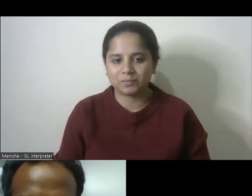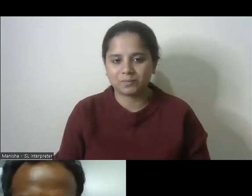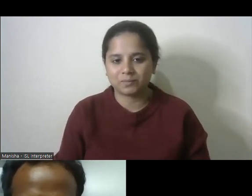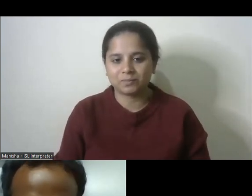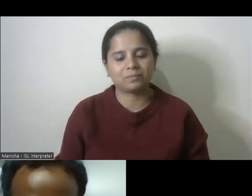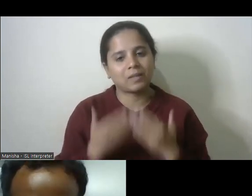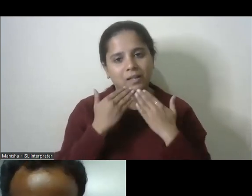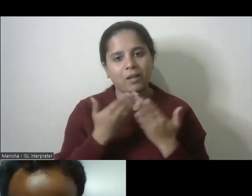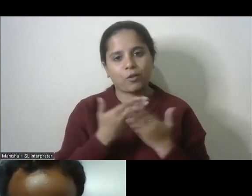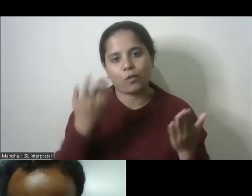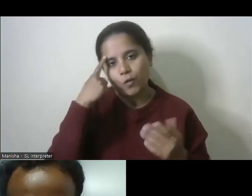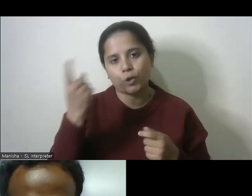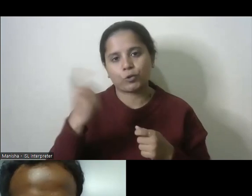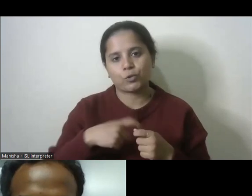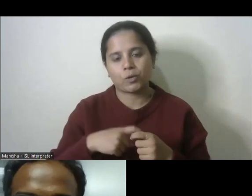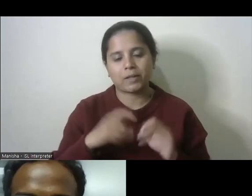Thank you all for joining.